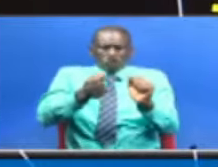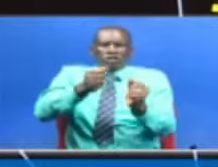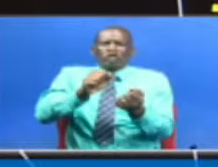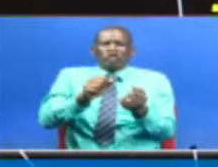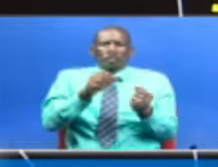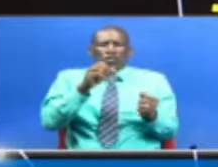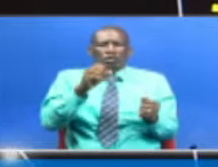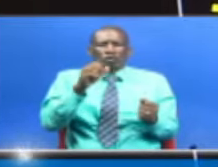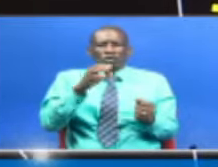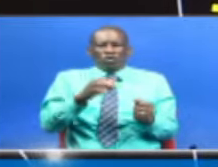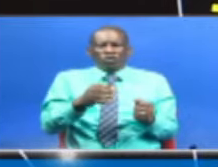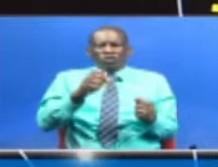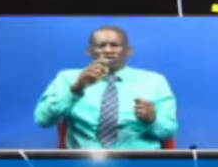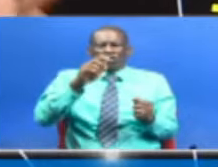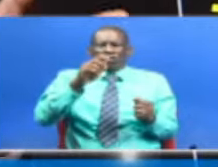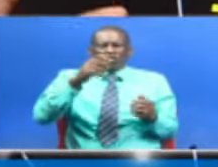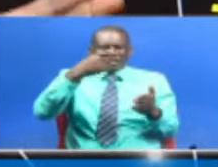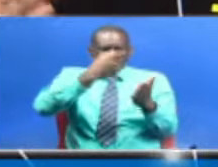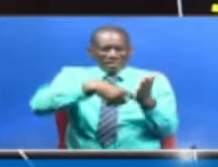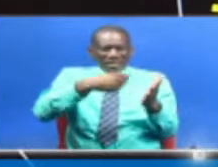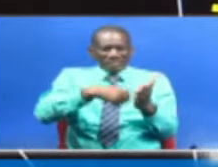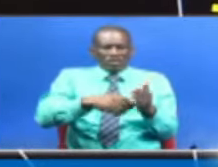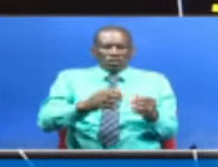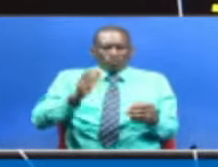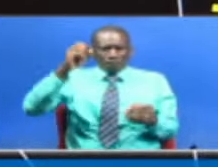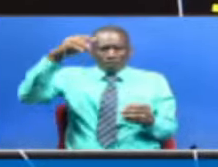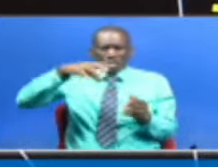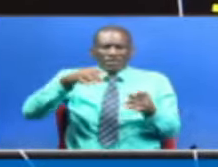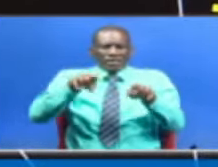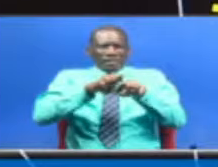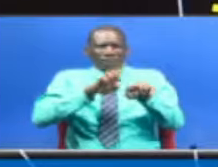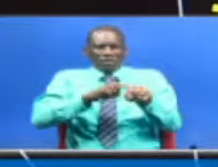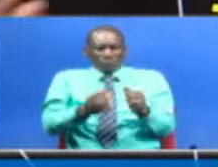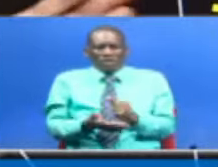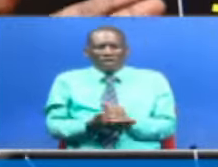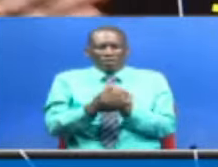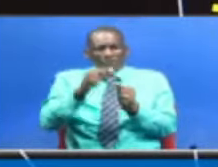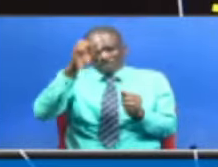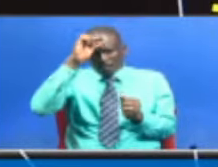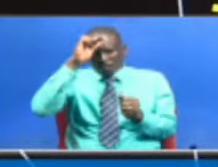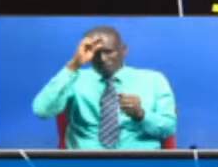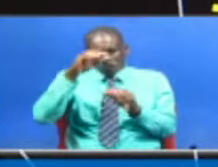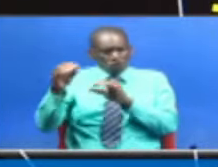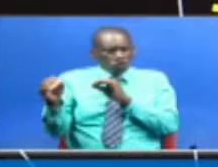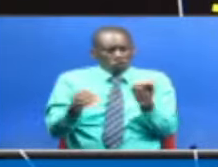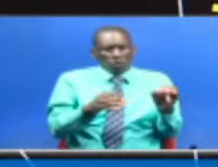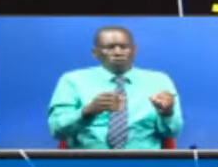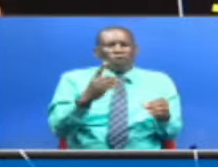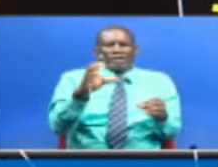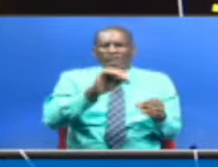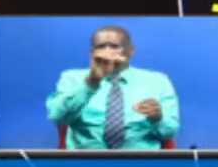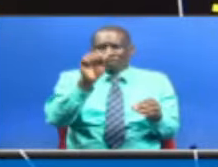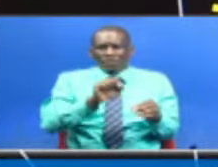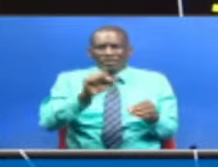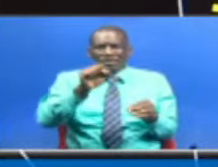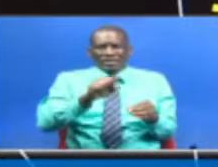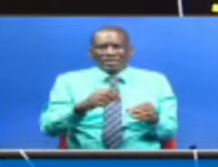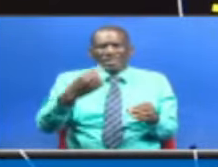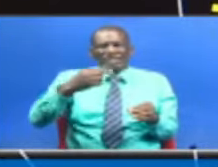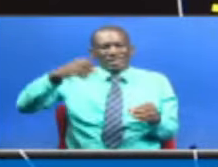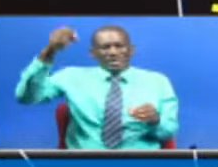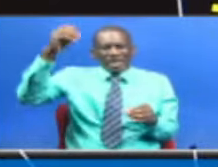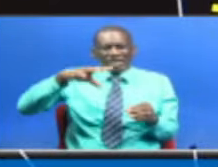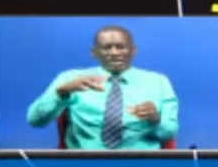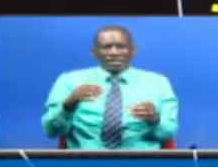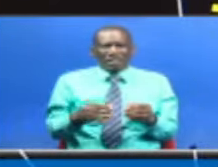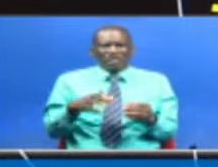the tariff, and at the same time, it will be helping the government to move towards the 100% green energy transition.